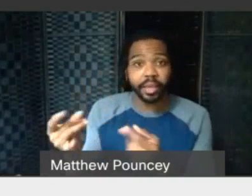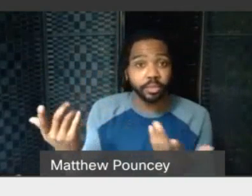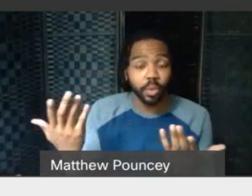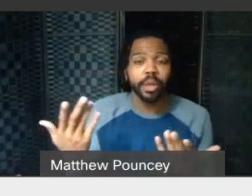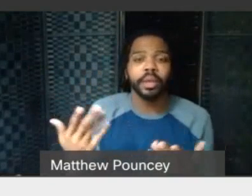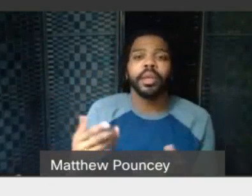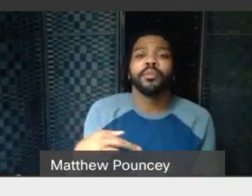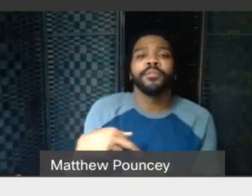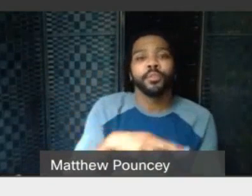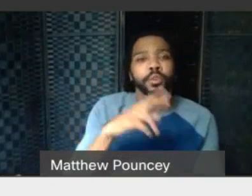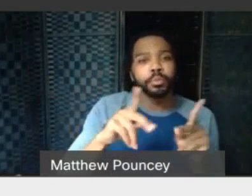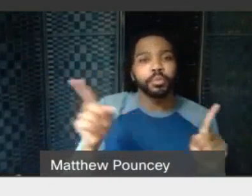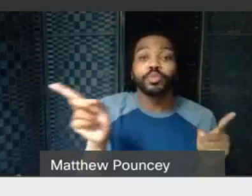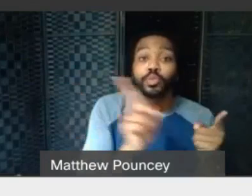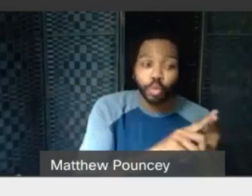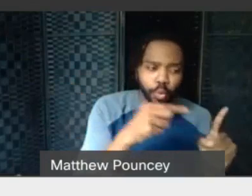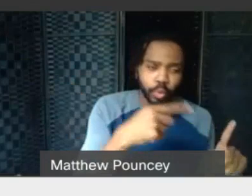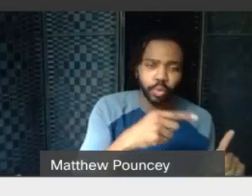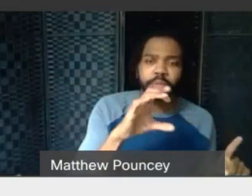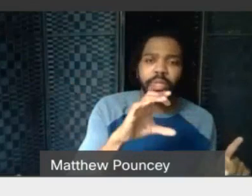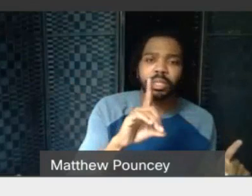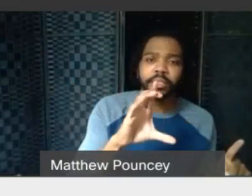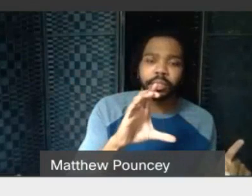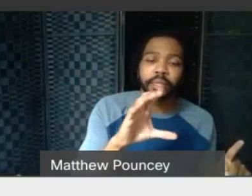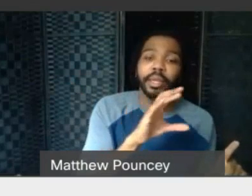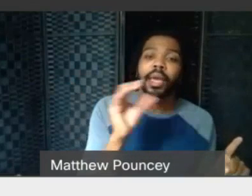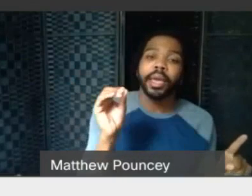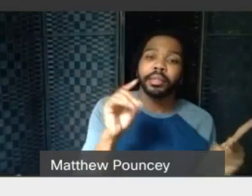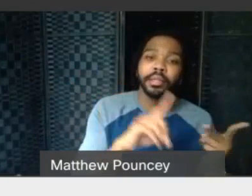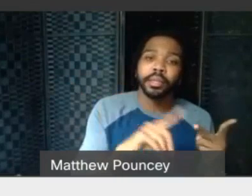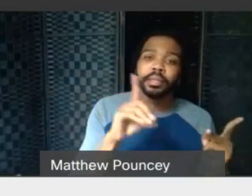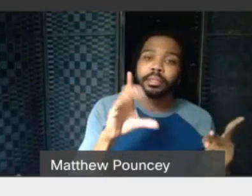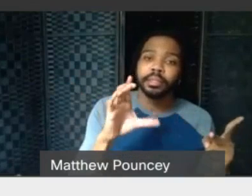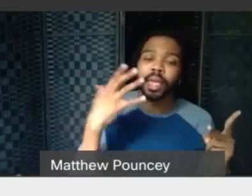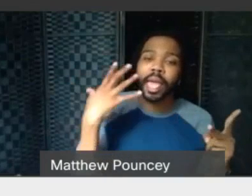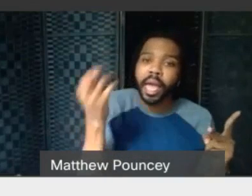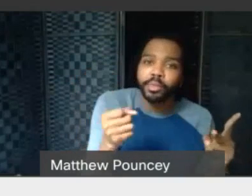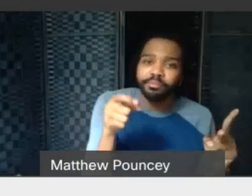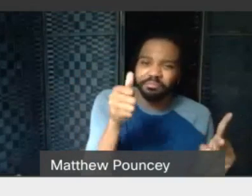people to the CDC and DC Health so that you can consult best practices